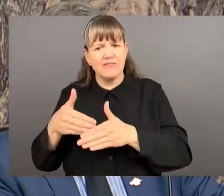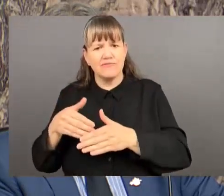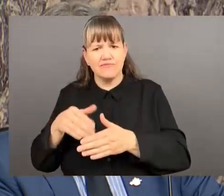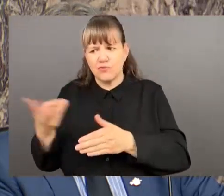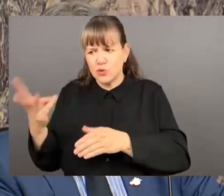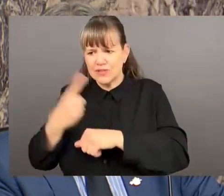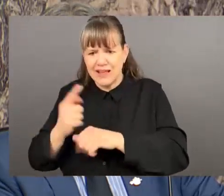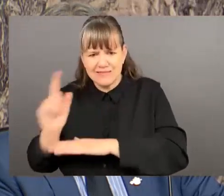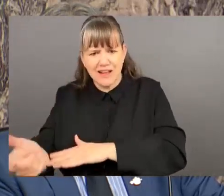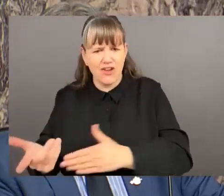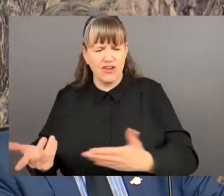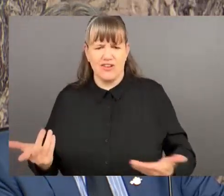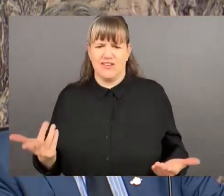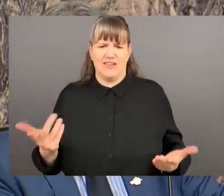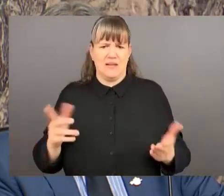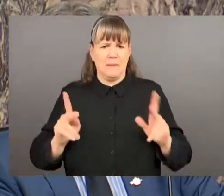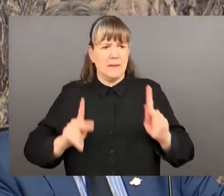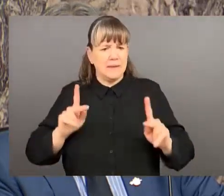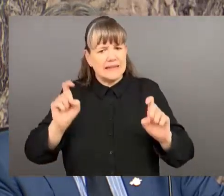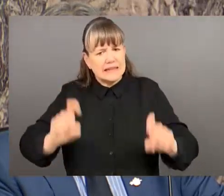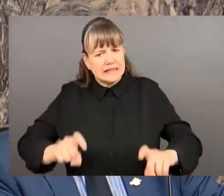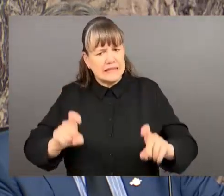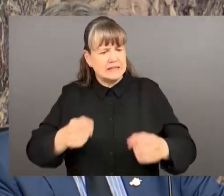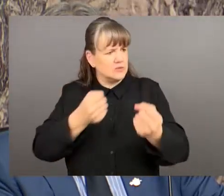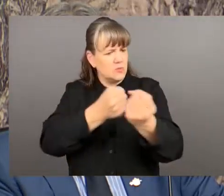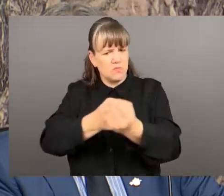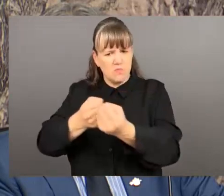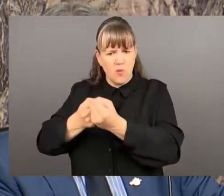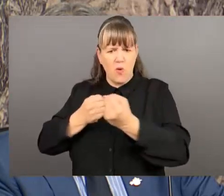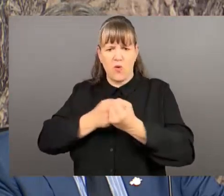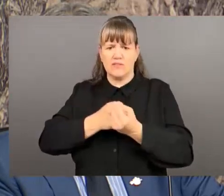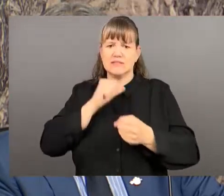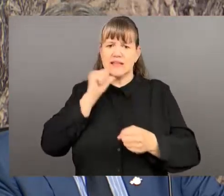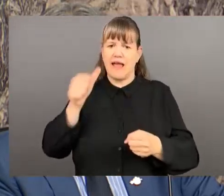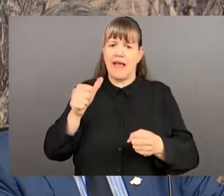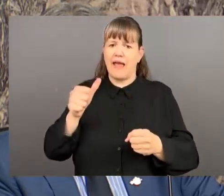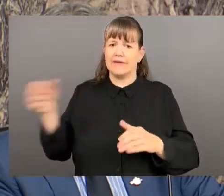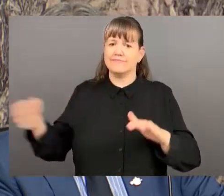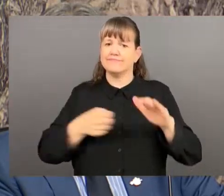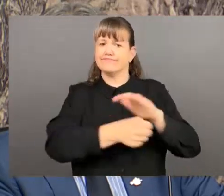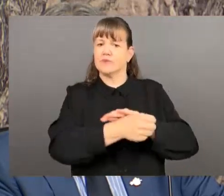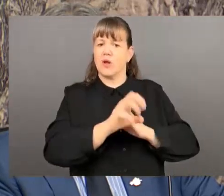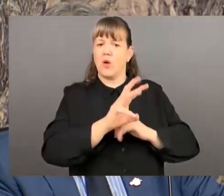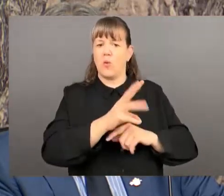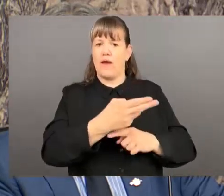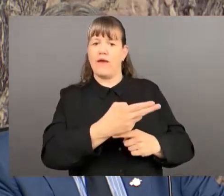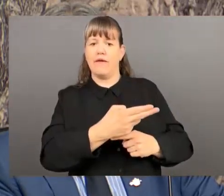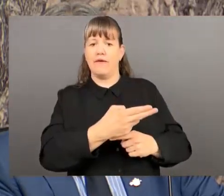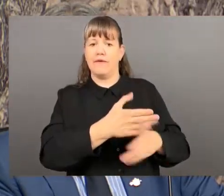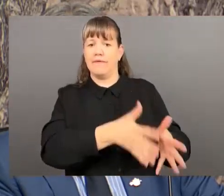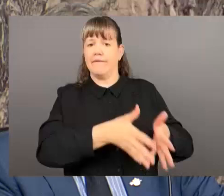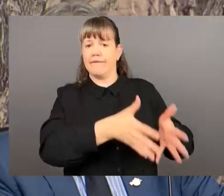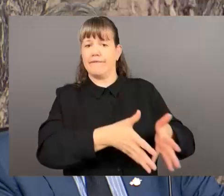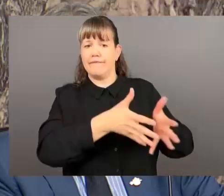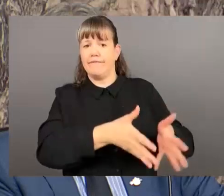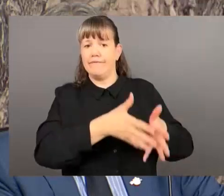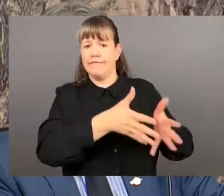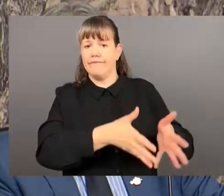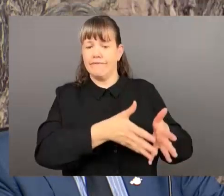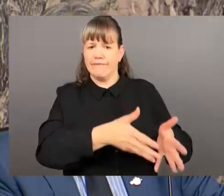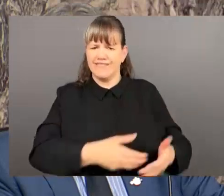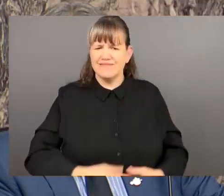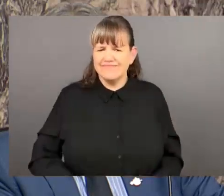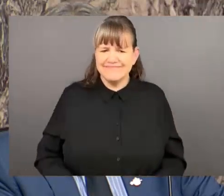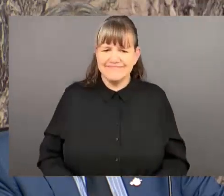not just warehoused, and certainly not left to die alone in buildings where drugs are used, sold, and encouraged. If the government claims to care, why is the pattern not